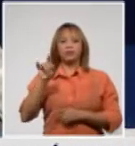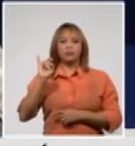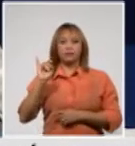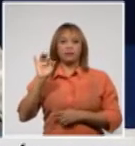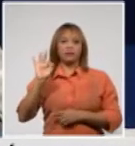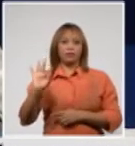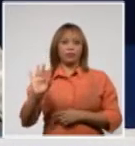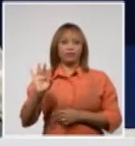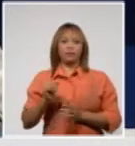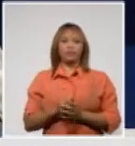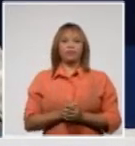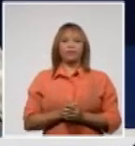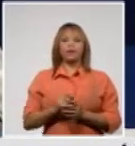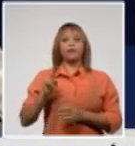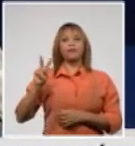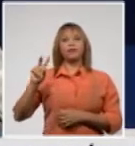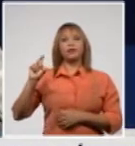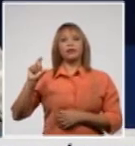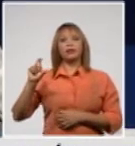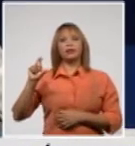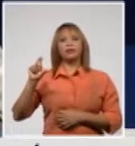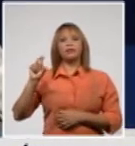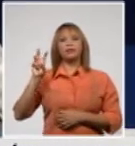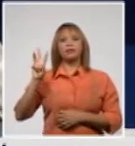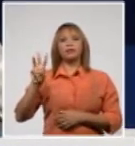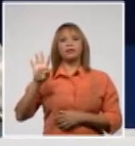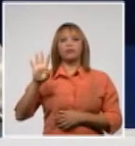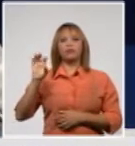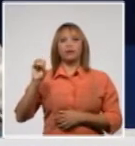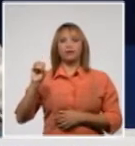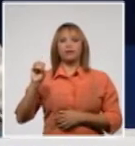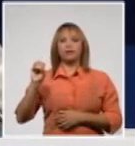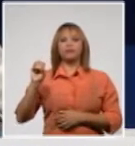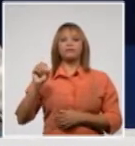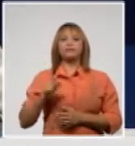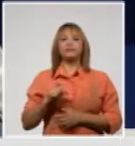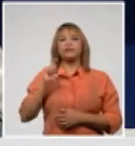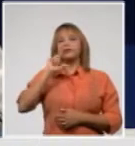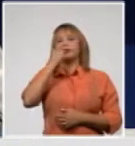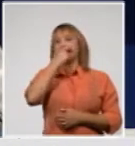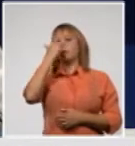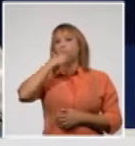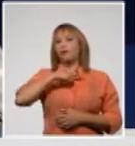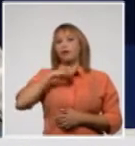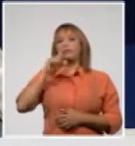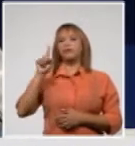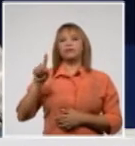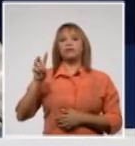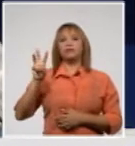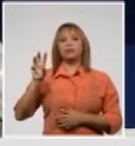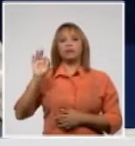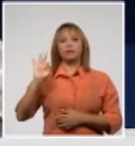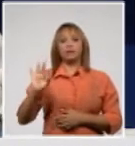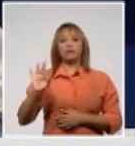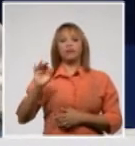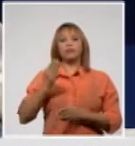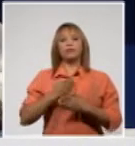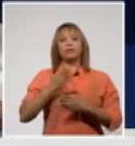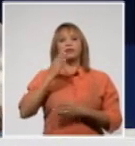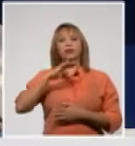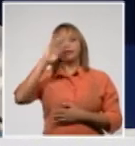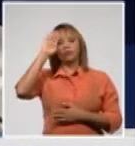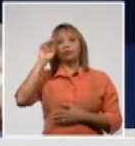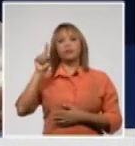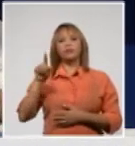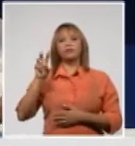As I always mention, samples from all of the country's provinces and the Isle of Youth